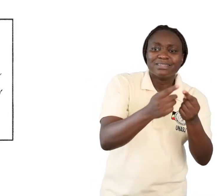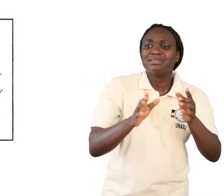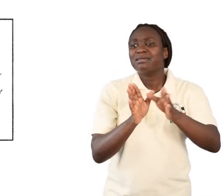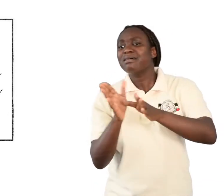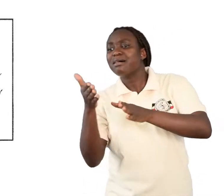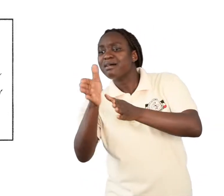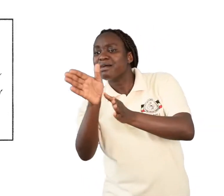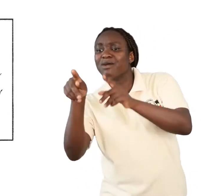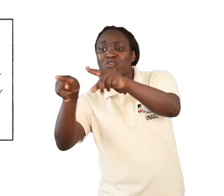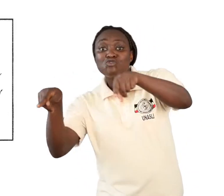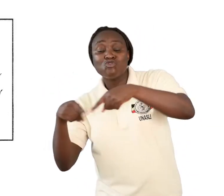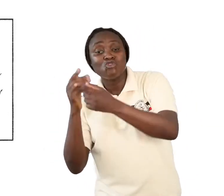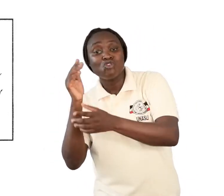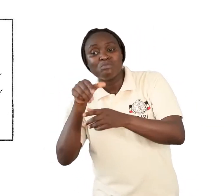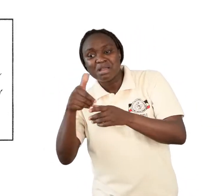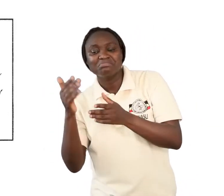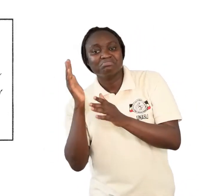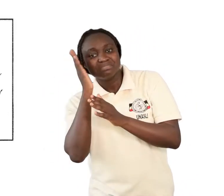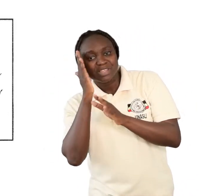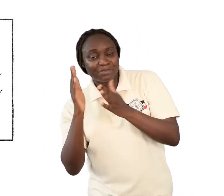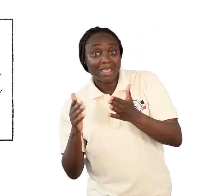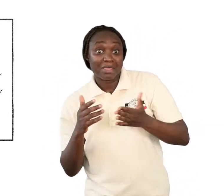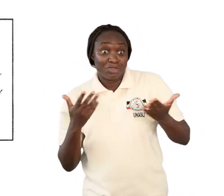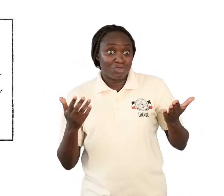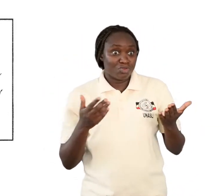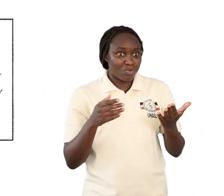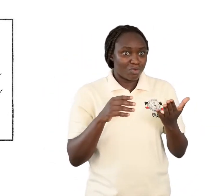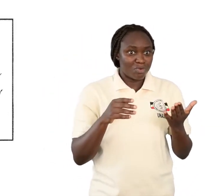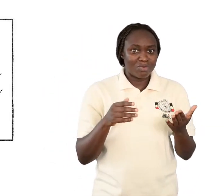on. At least a house